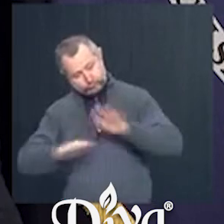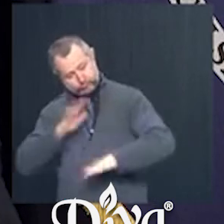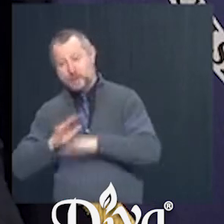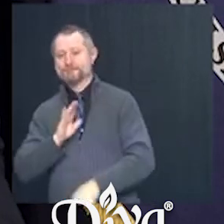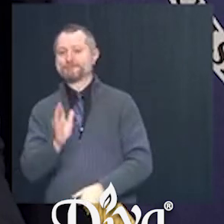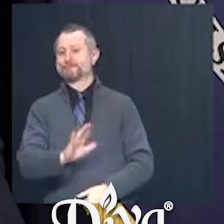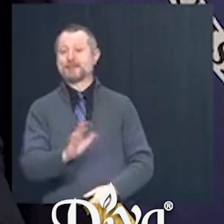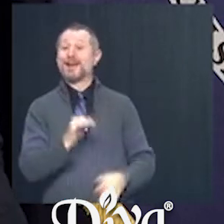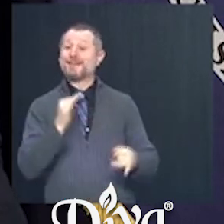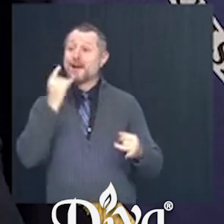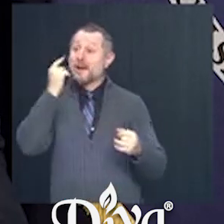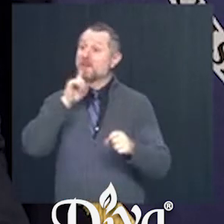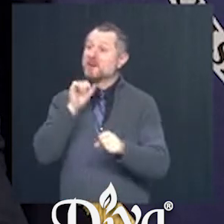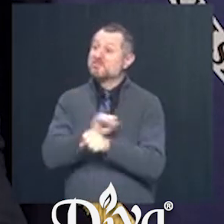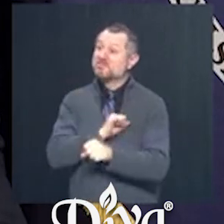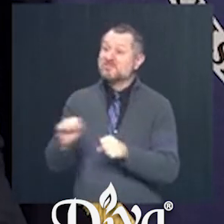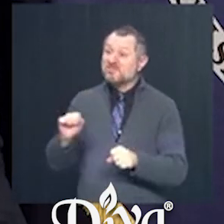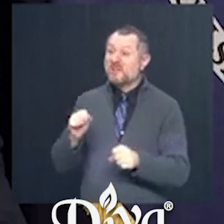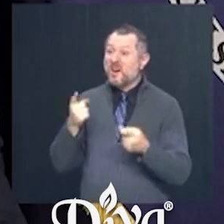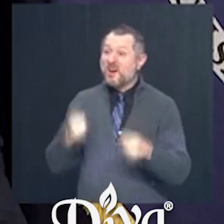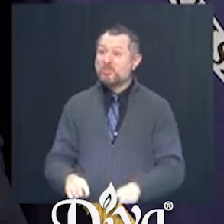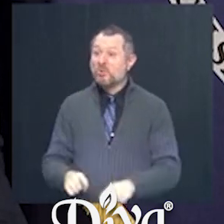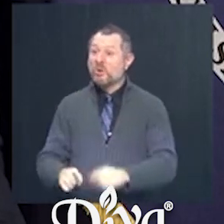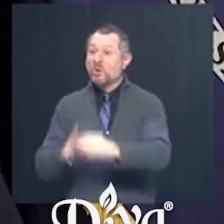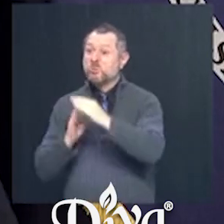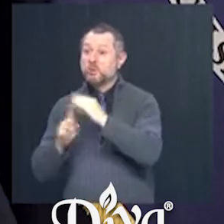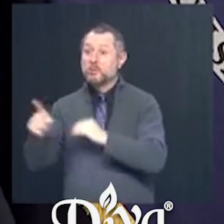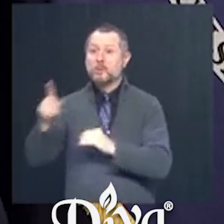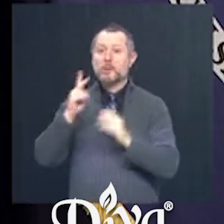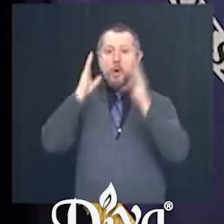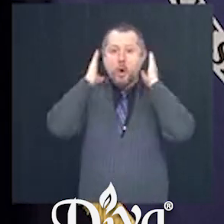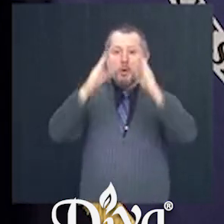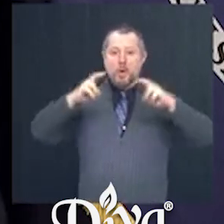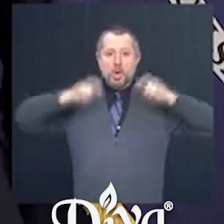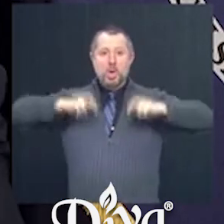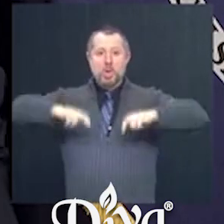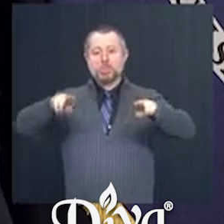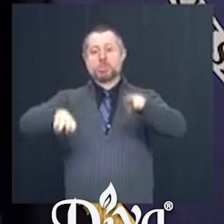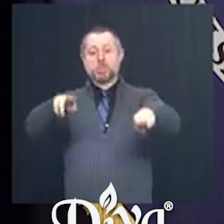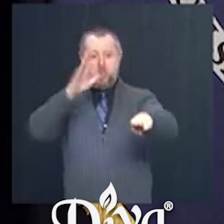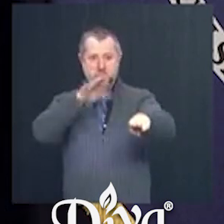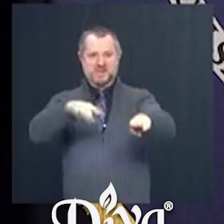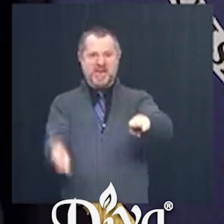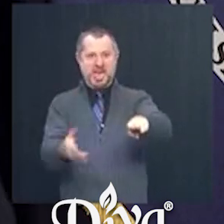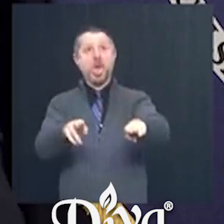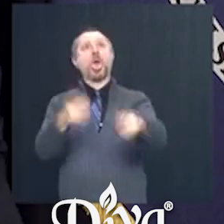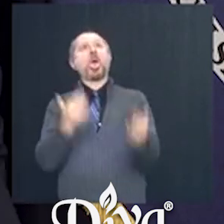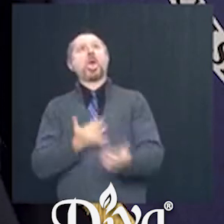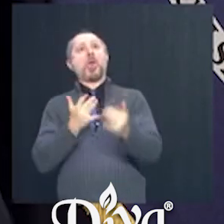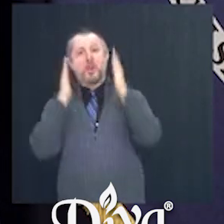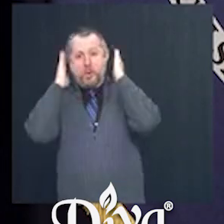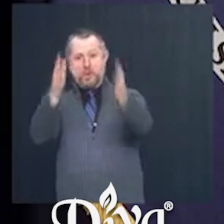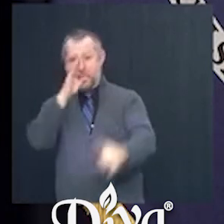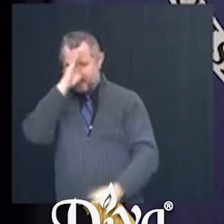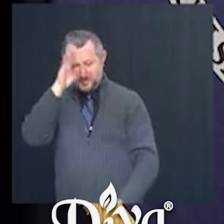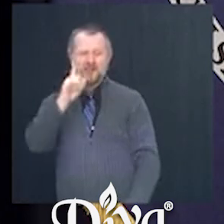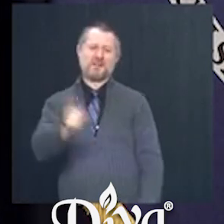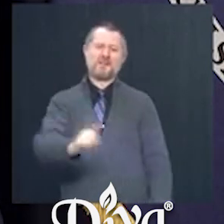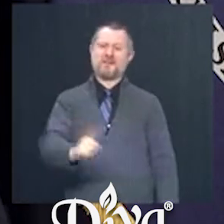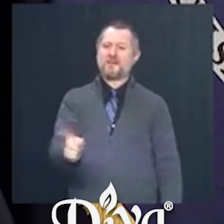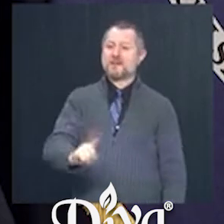on a gurney in a hallway. And the life you could have saved, you can't